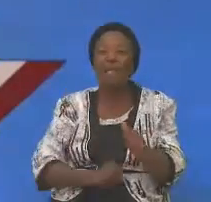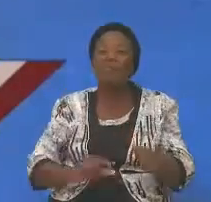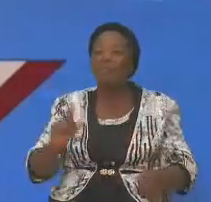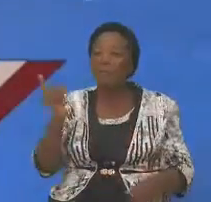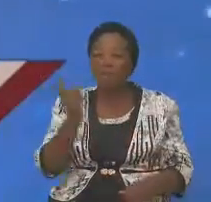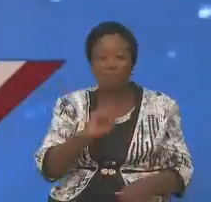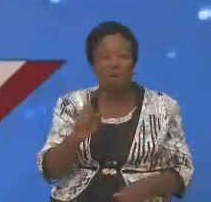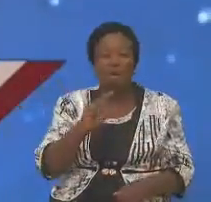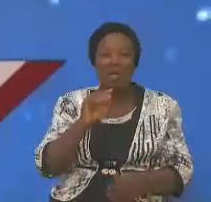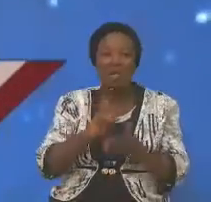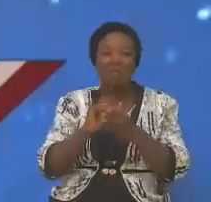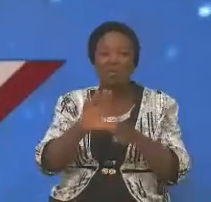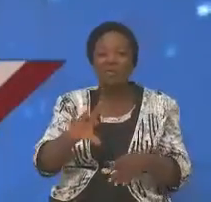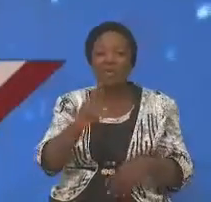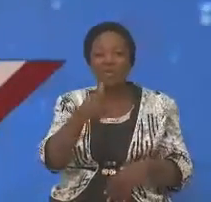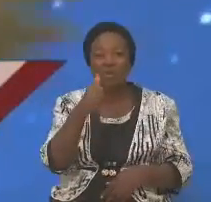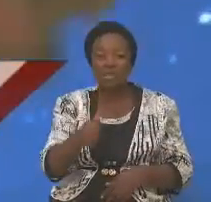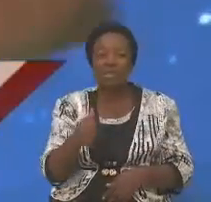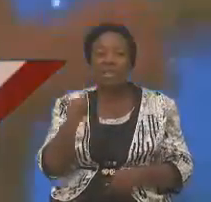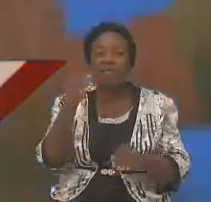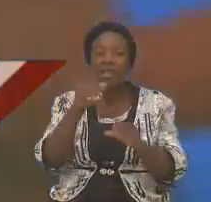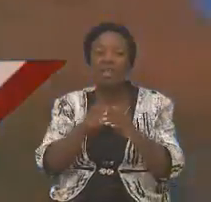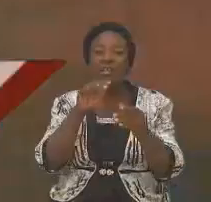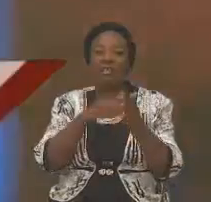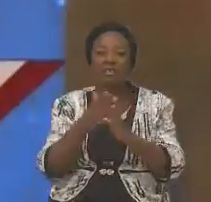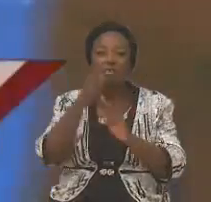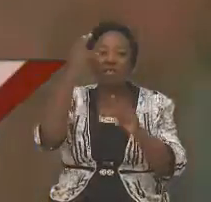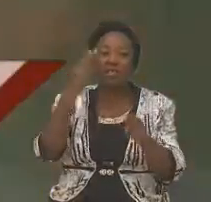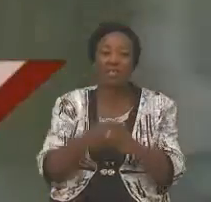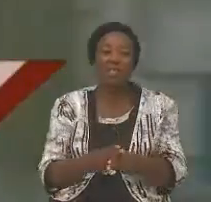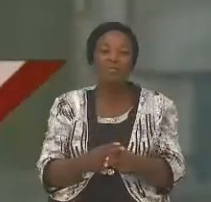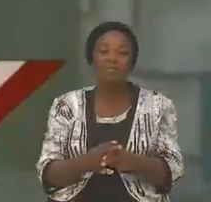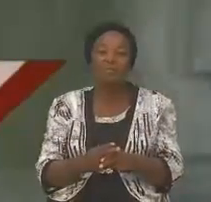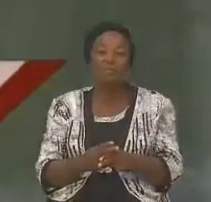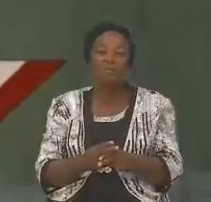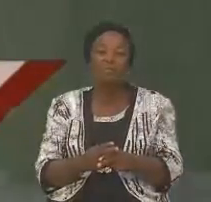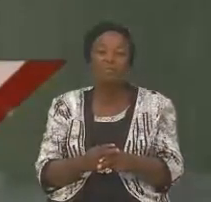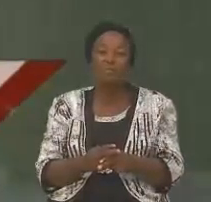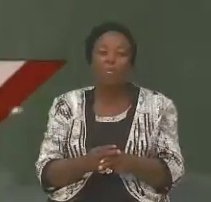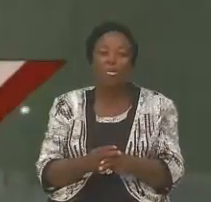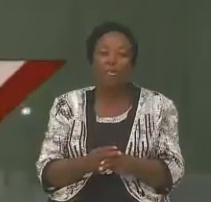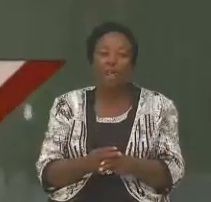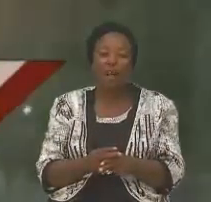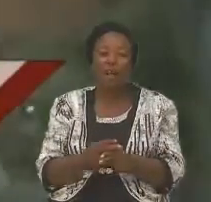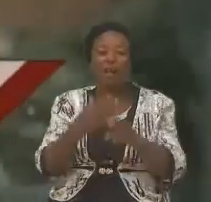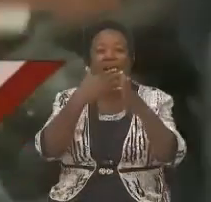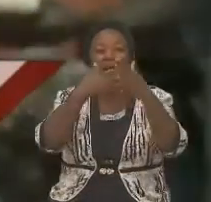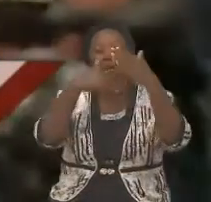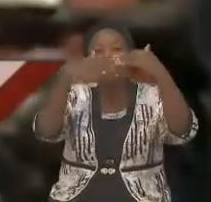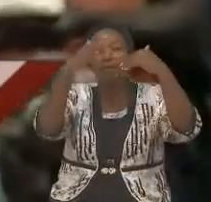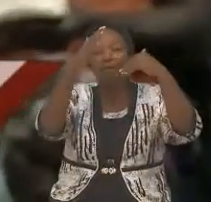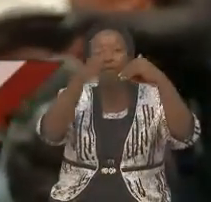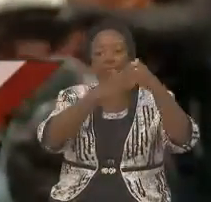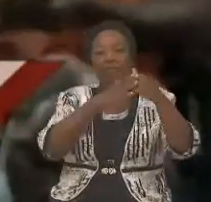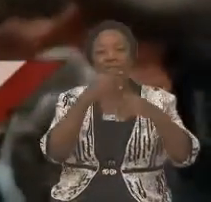profession. And peace everywhere you are, everywhere you find yourself, in Jesus'